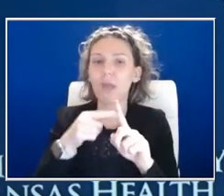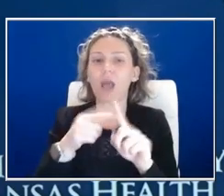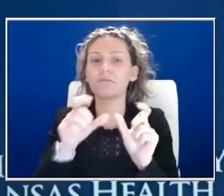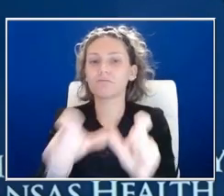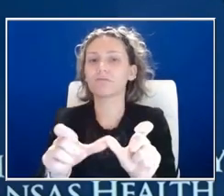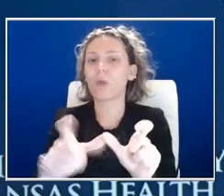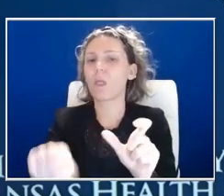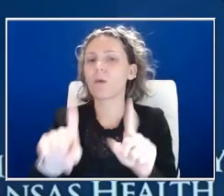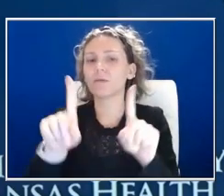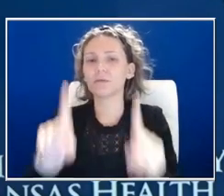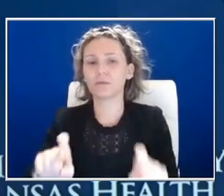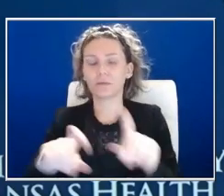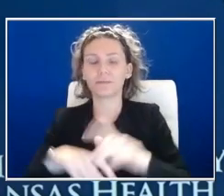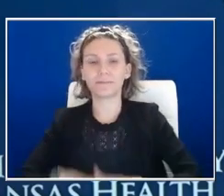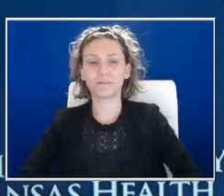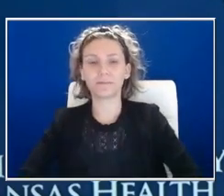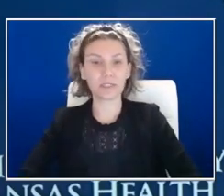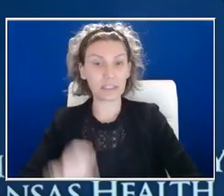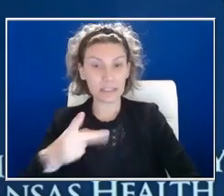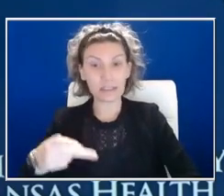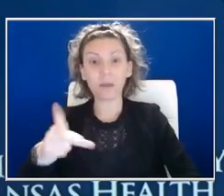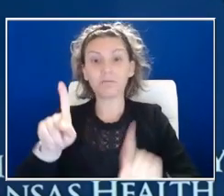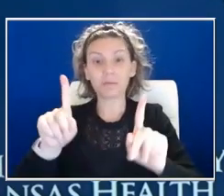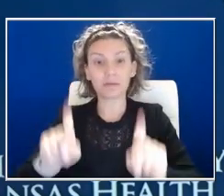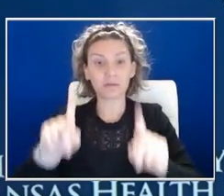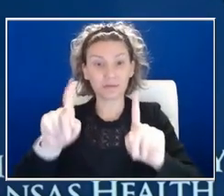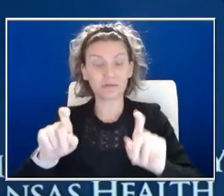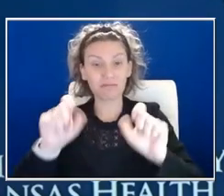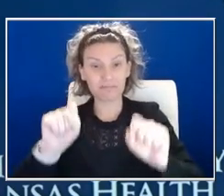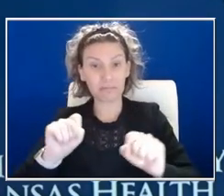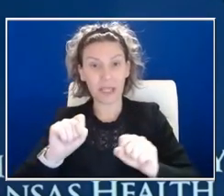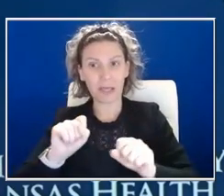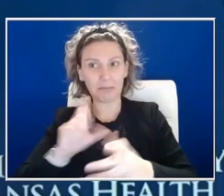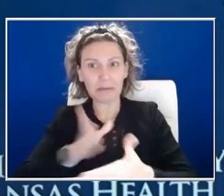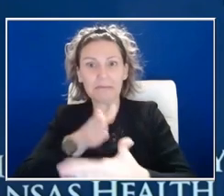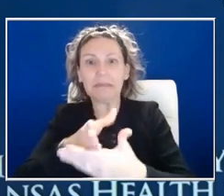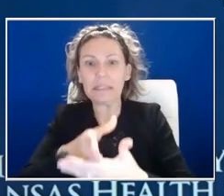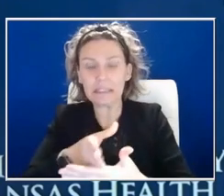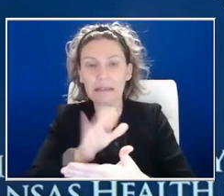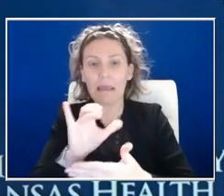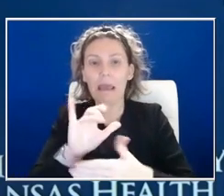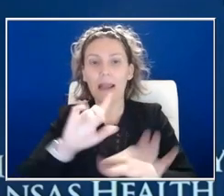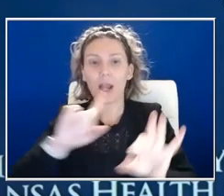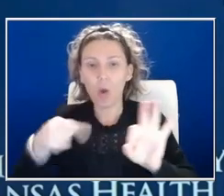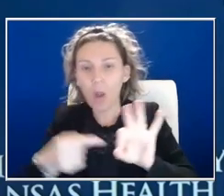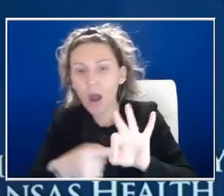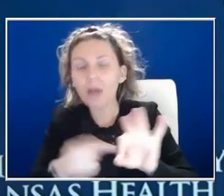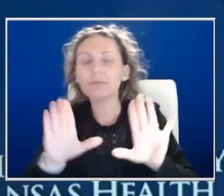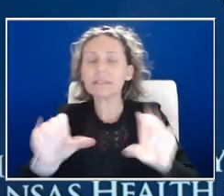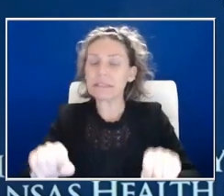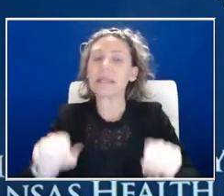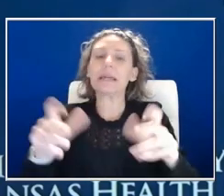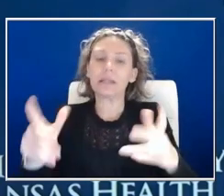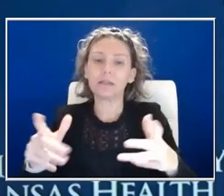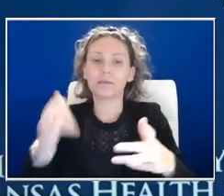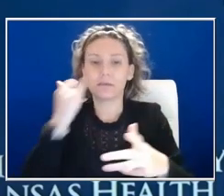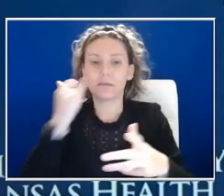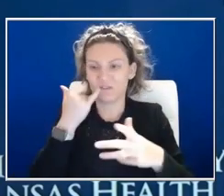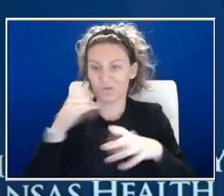some of the screenings can be invasive, like a colonoscopy, so you want to make sure that if you're doing it, it makes sense and